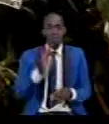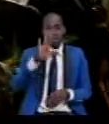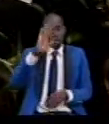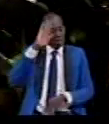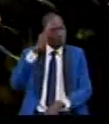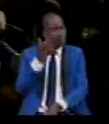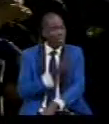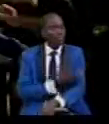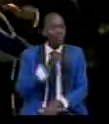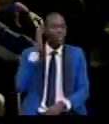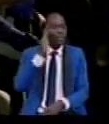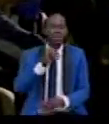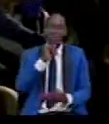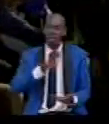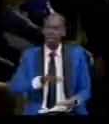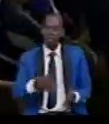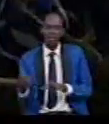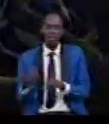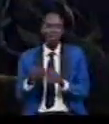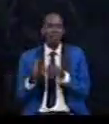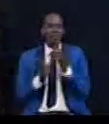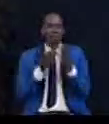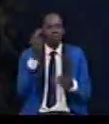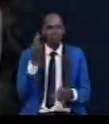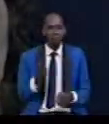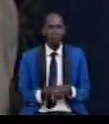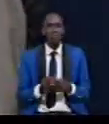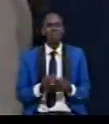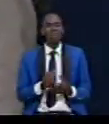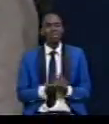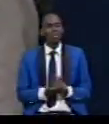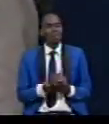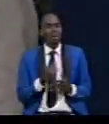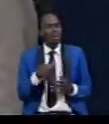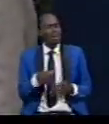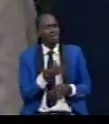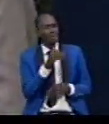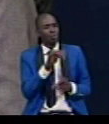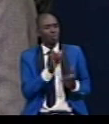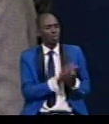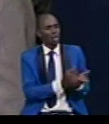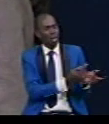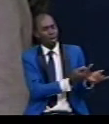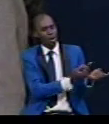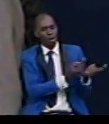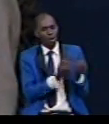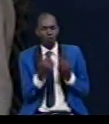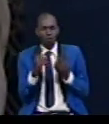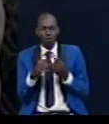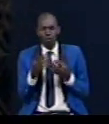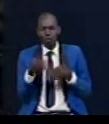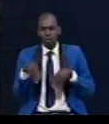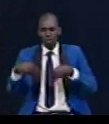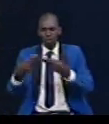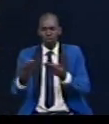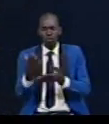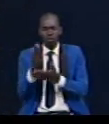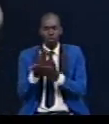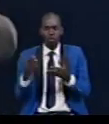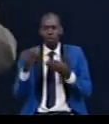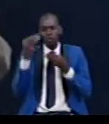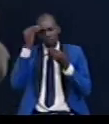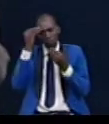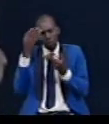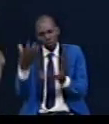not die. Whoever is bringing that message of death to you and say, don't